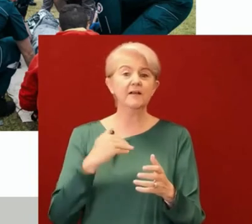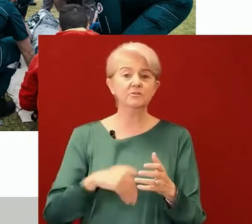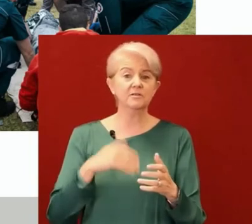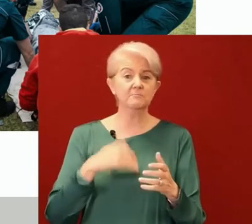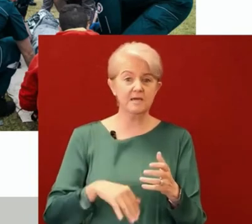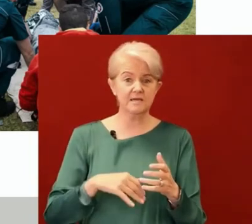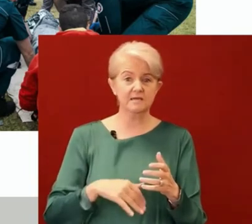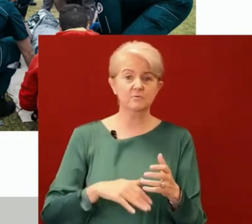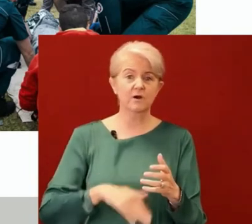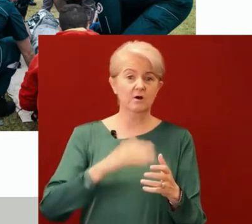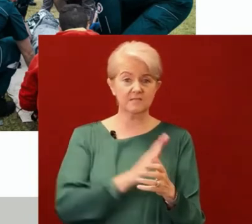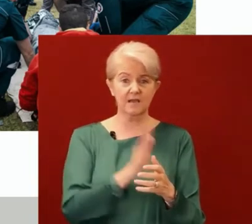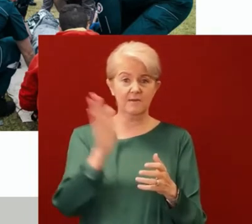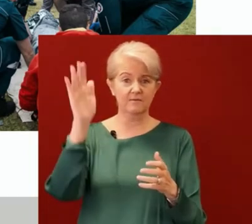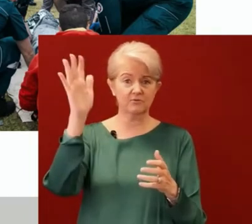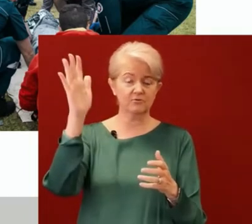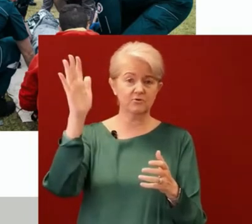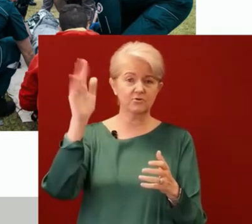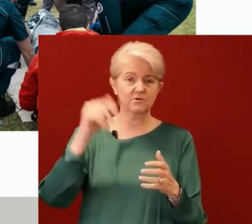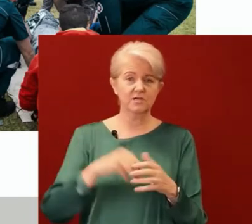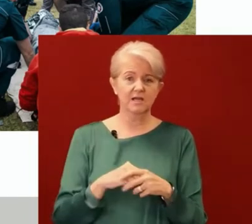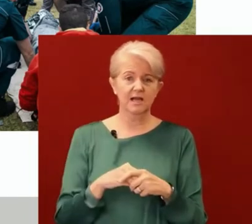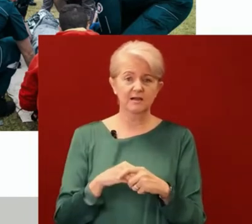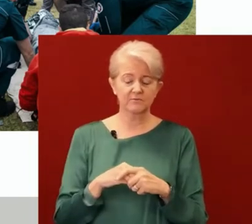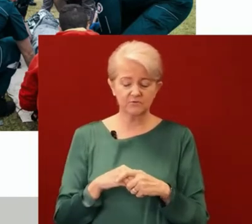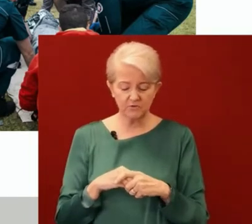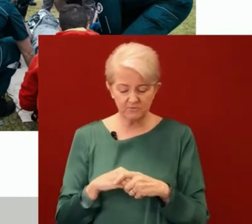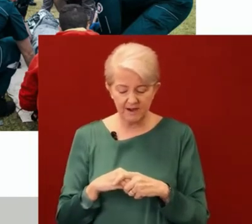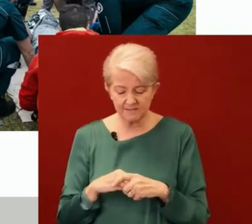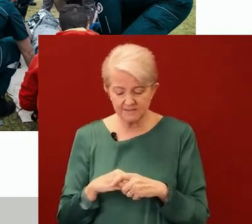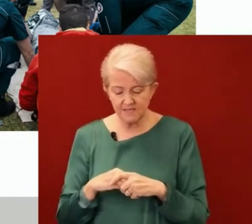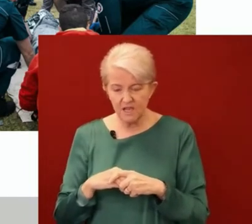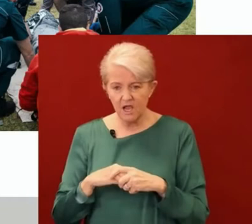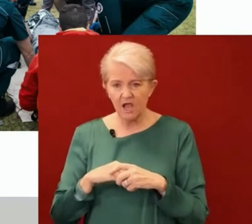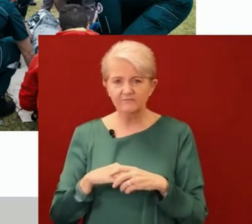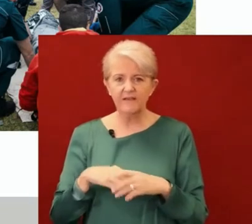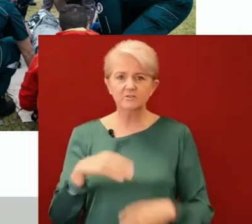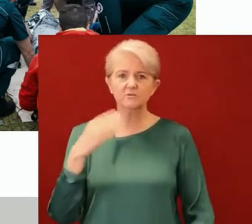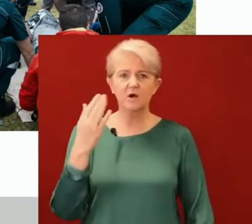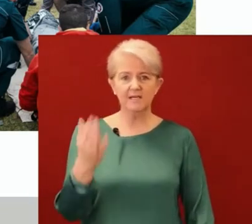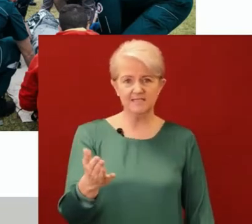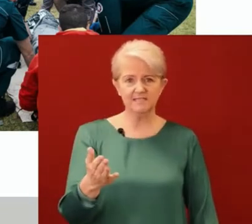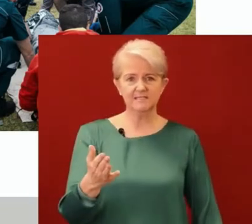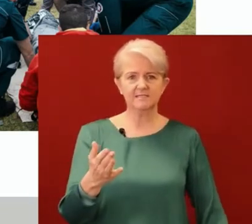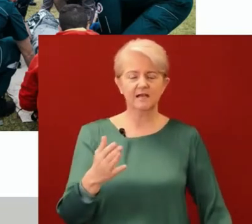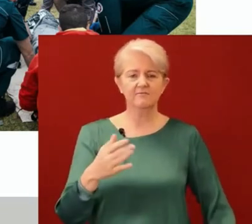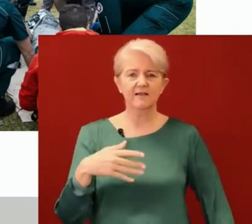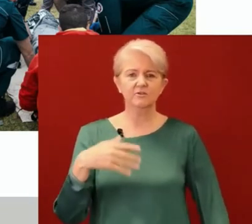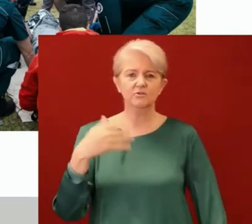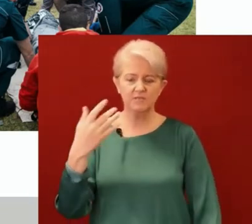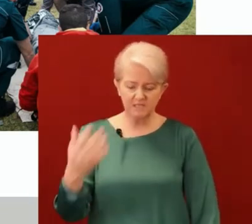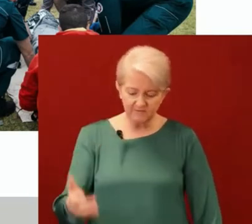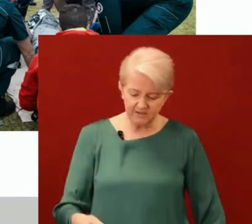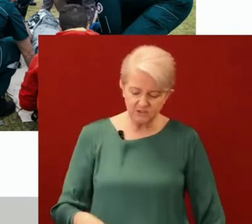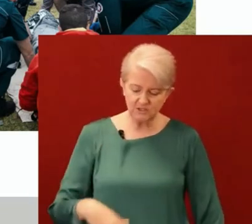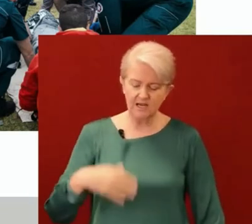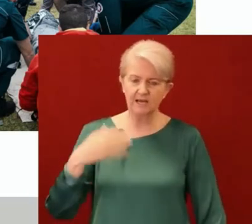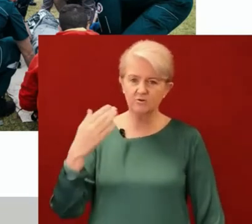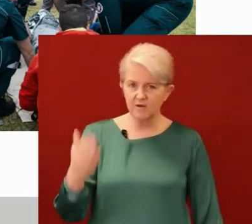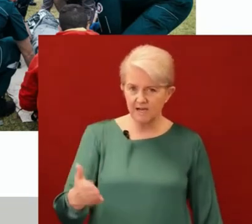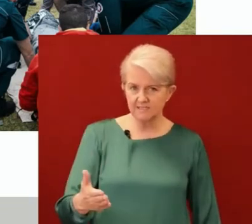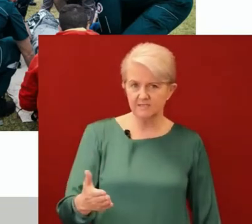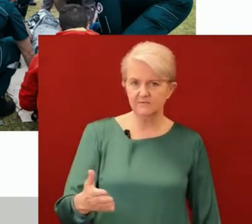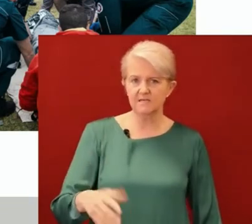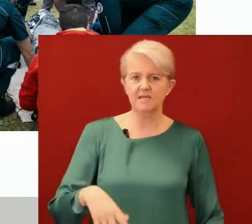people valued in me when I was coming up through the ranks. I value ideas. I value innovation